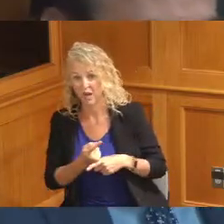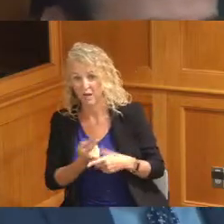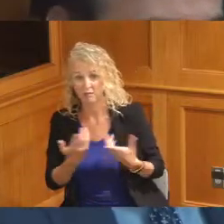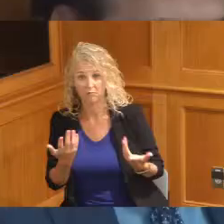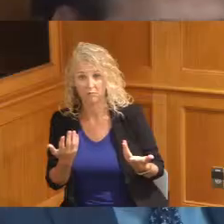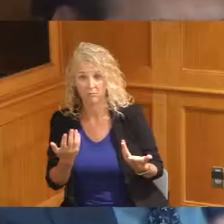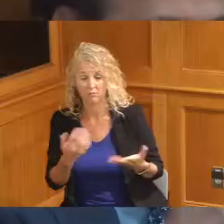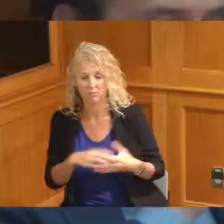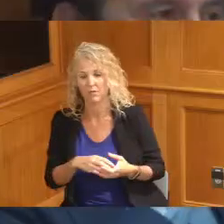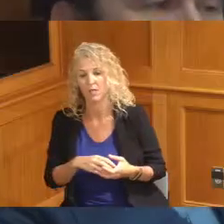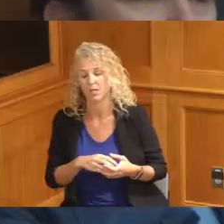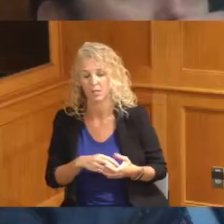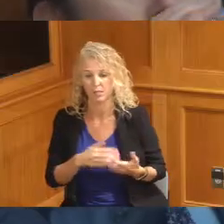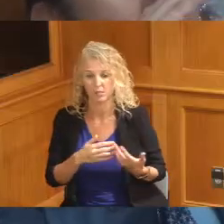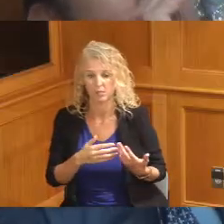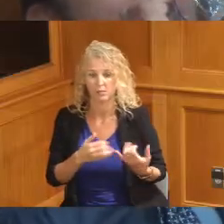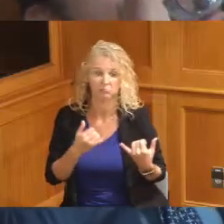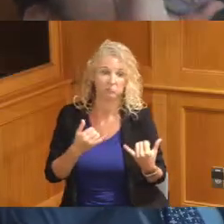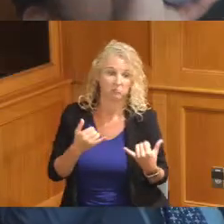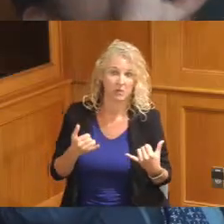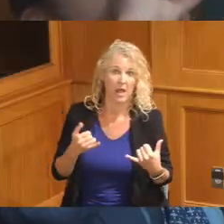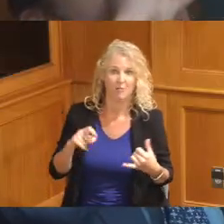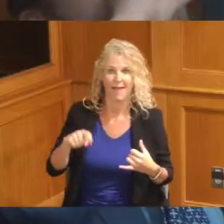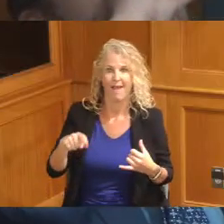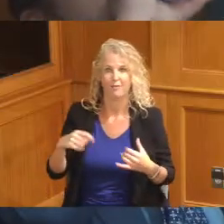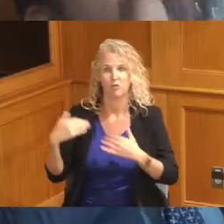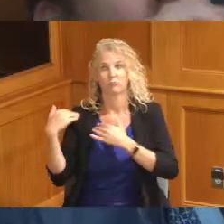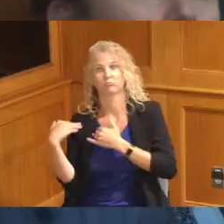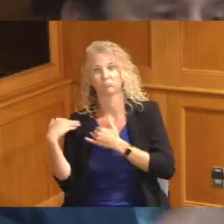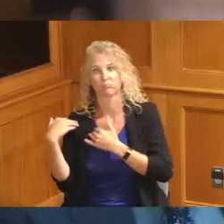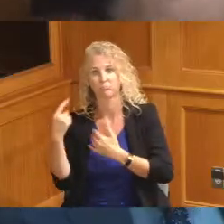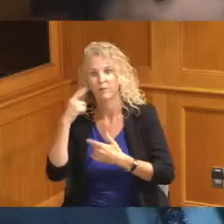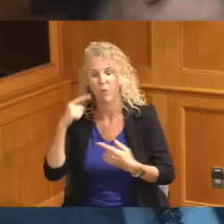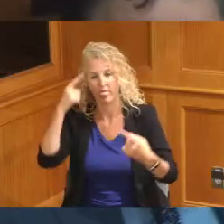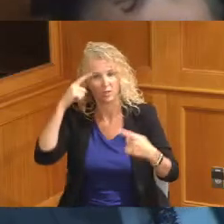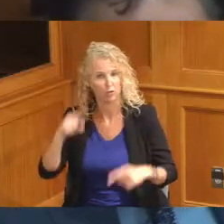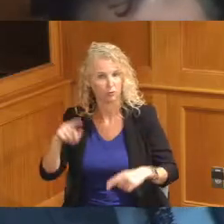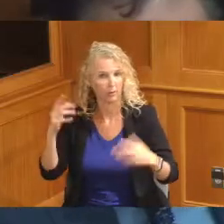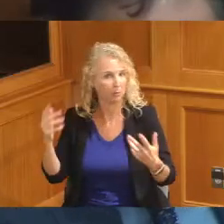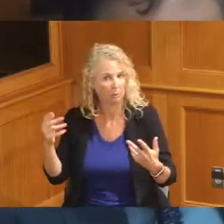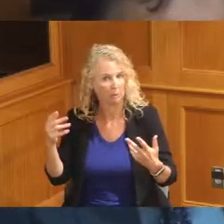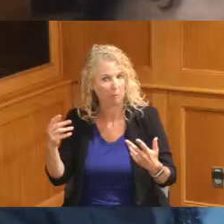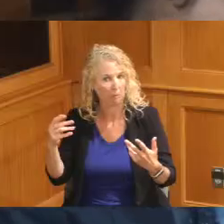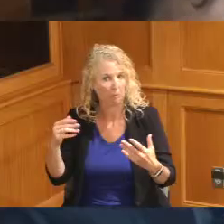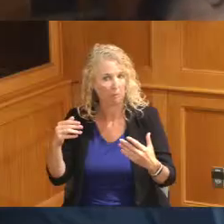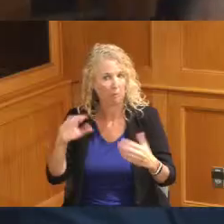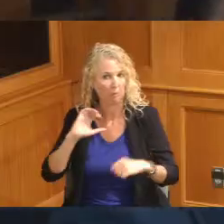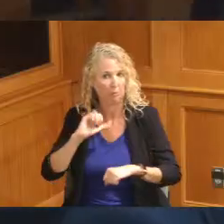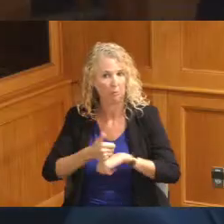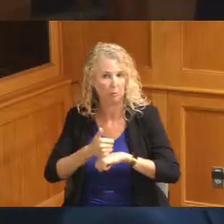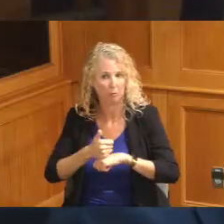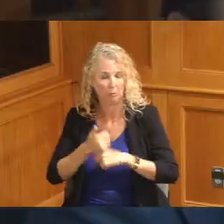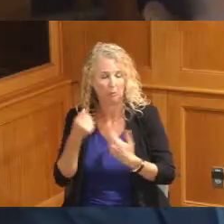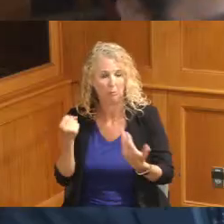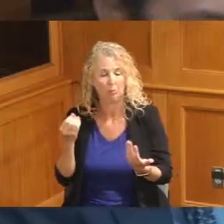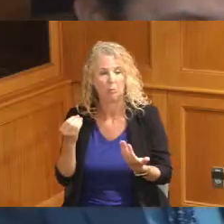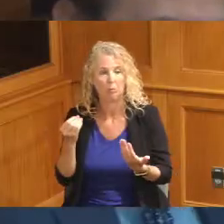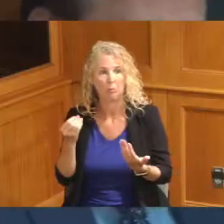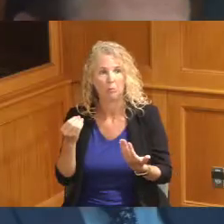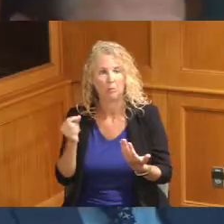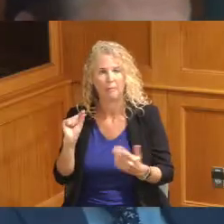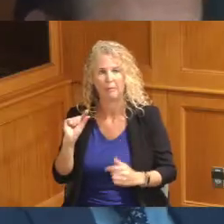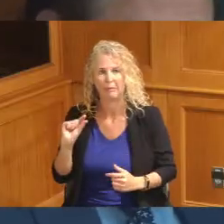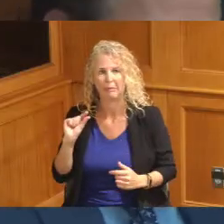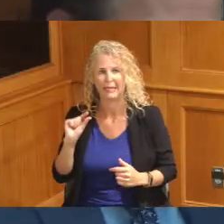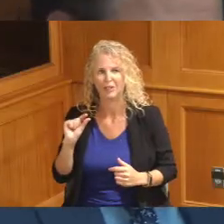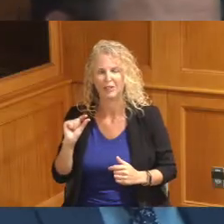that property, or now they're bound by this agreement to fix anything. That makes me a